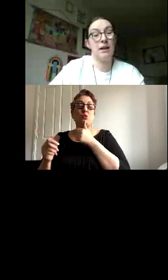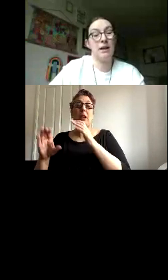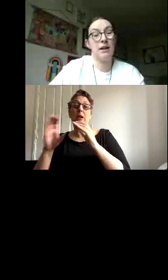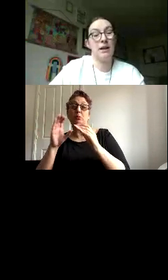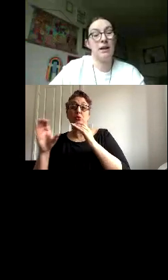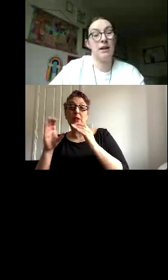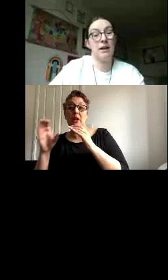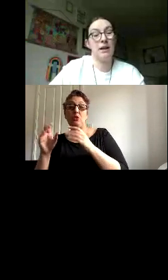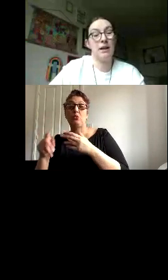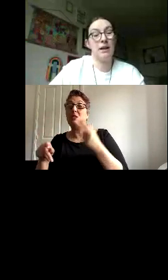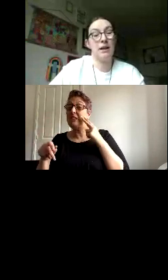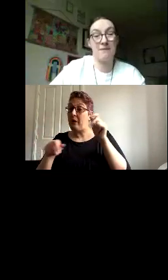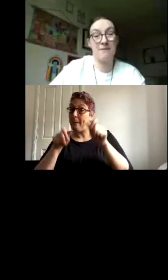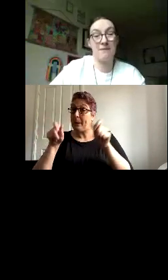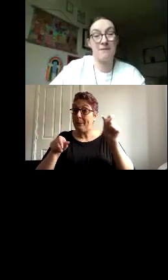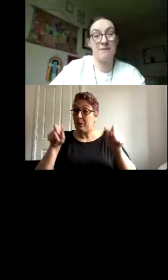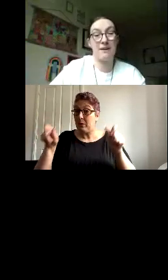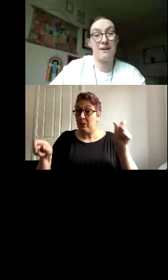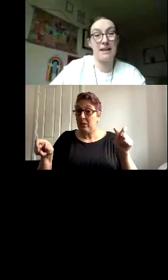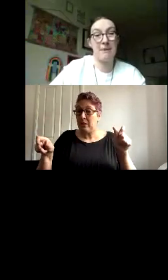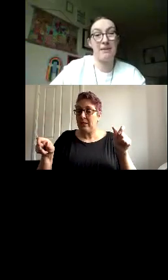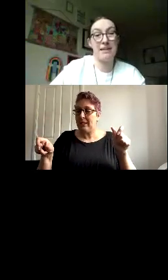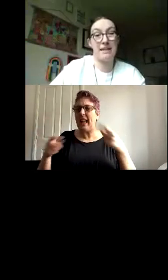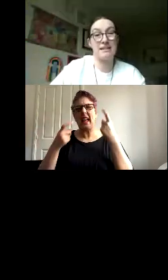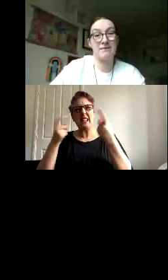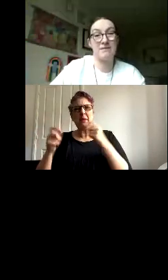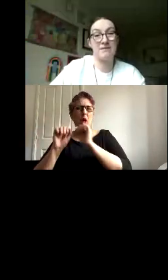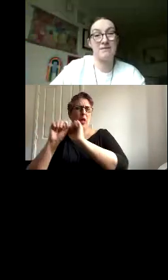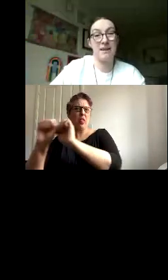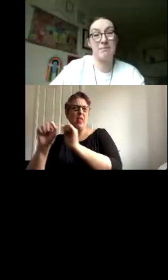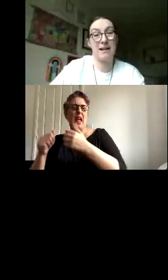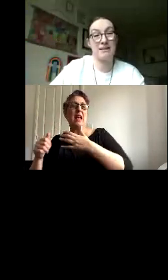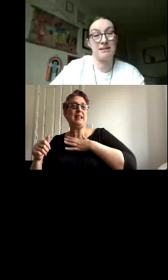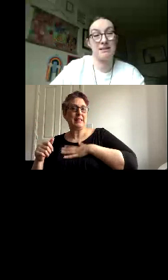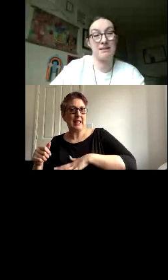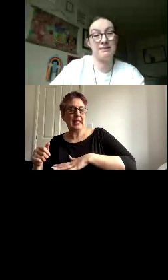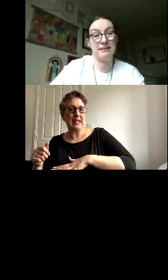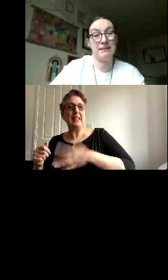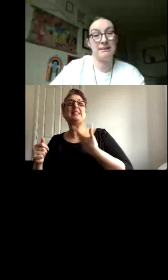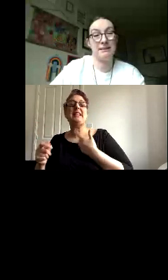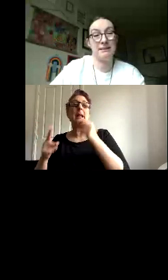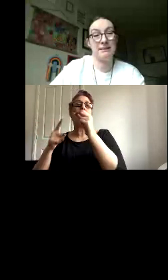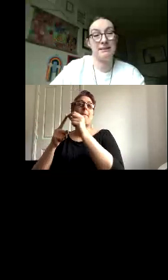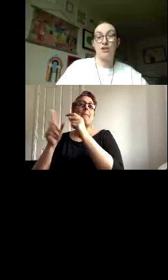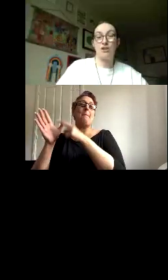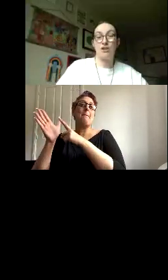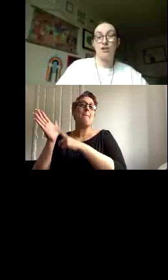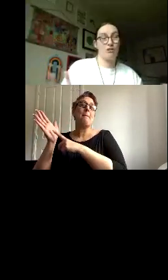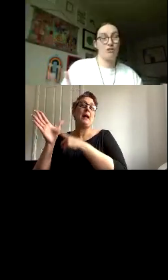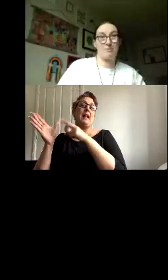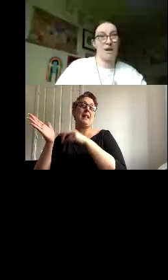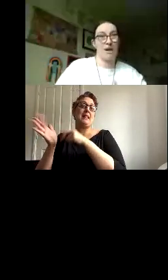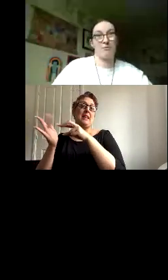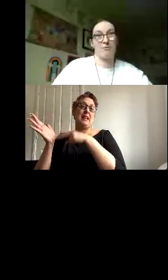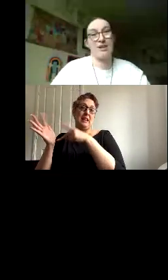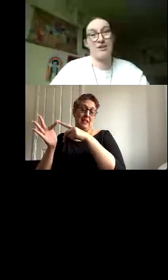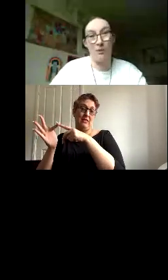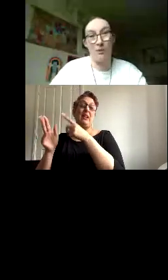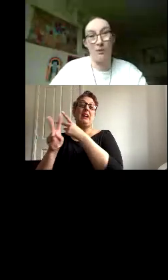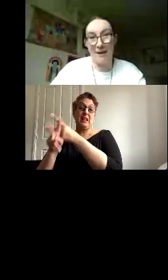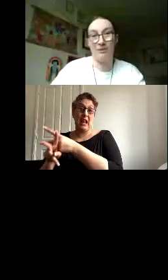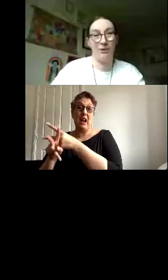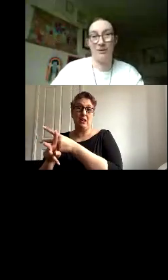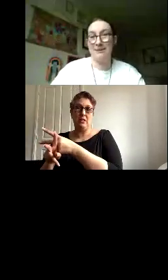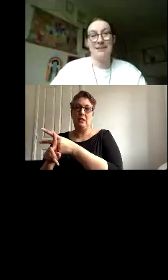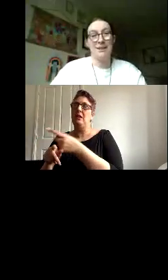We're going to think specifically about the needs of deaf people within palliative care. And then this is a huge, huge subject which I could